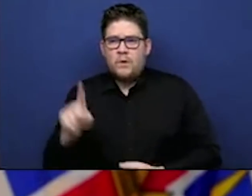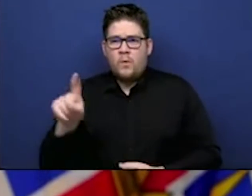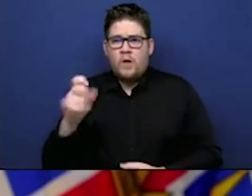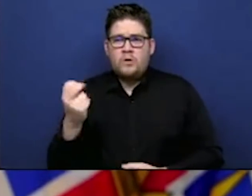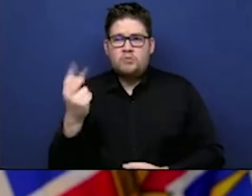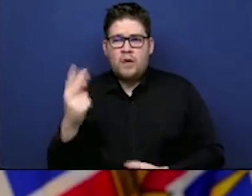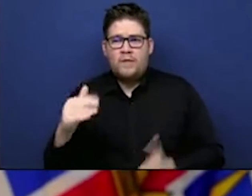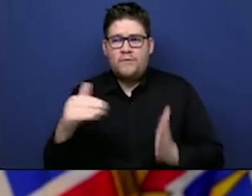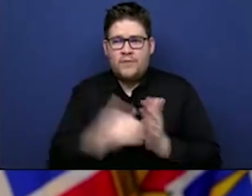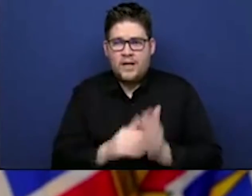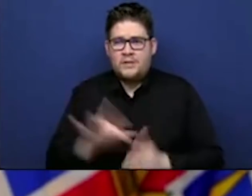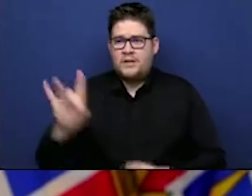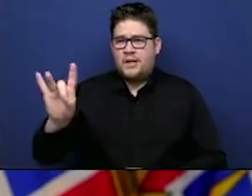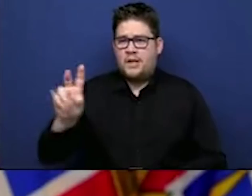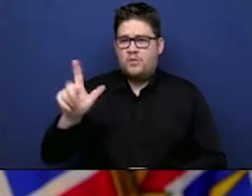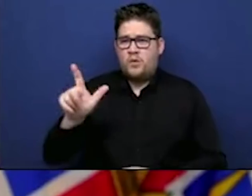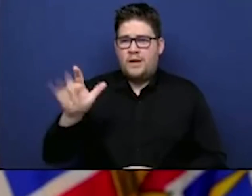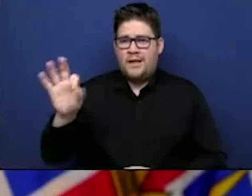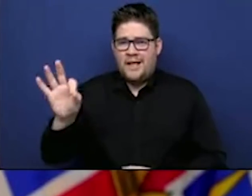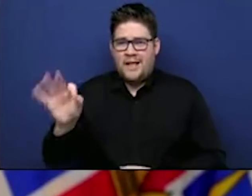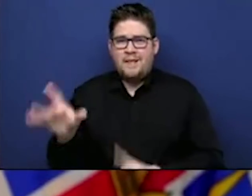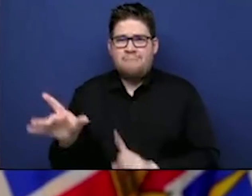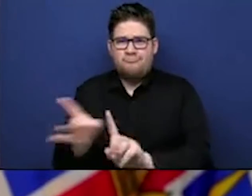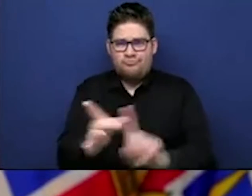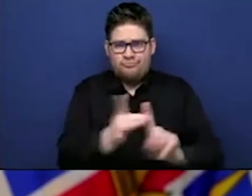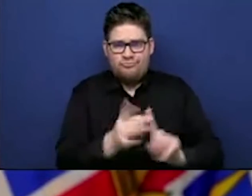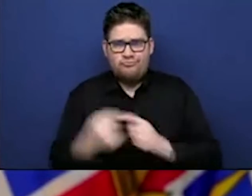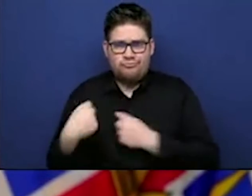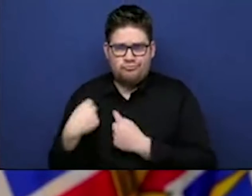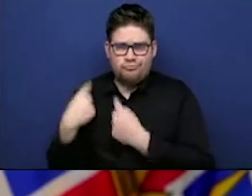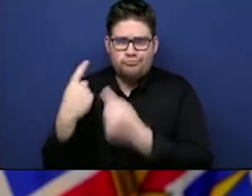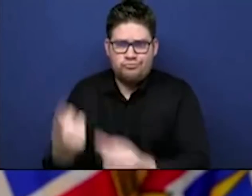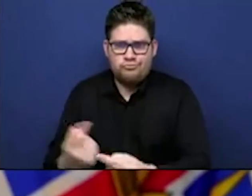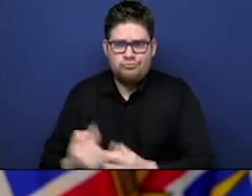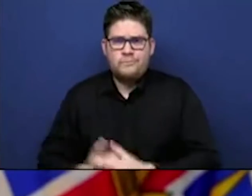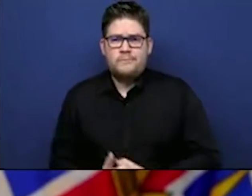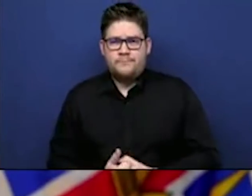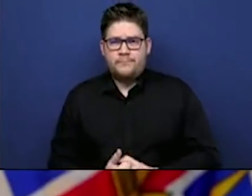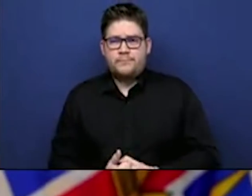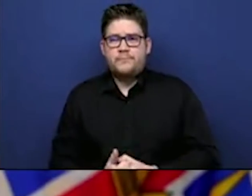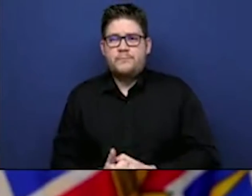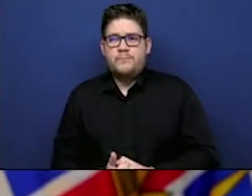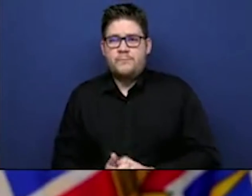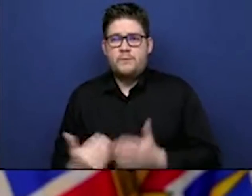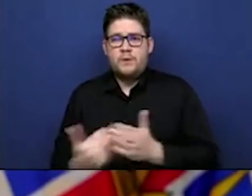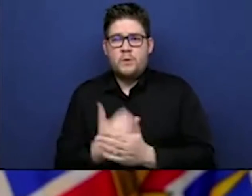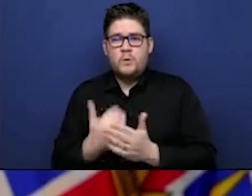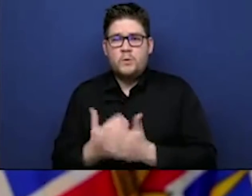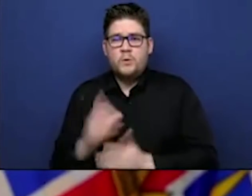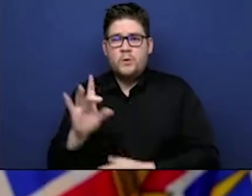112,829. Of the new cases, 740 are people who live in the Vancouver Coastal Health Region,